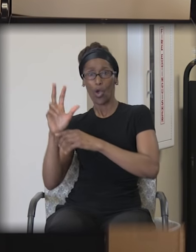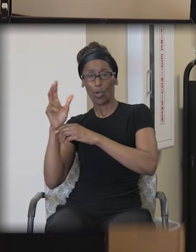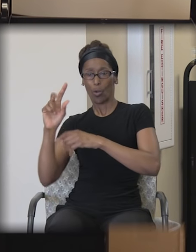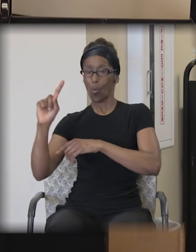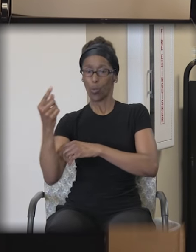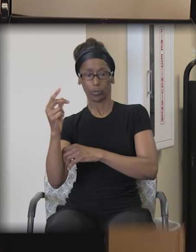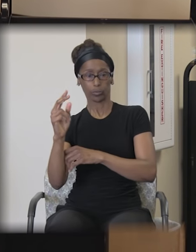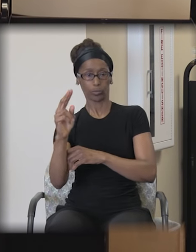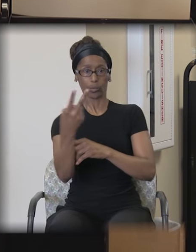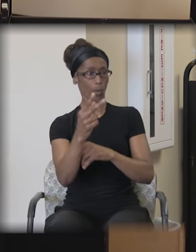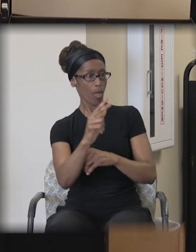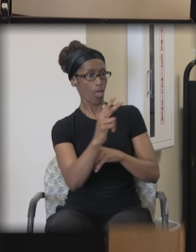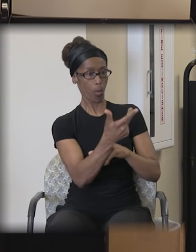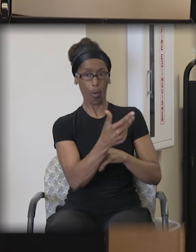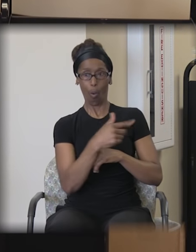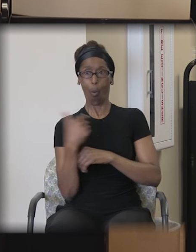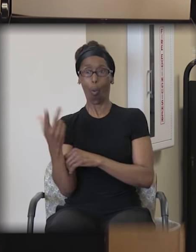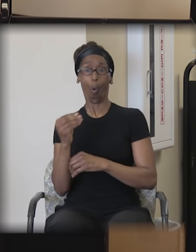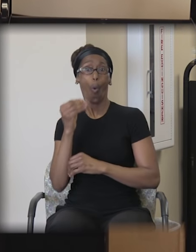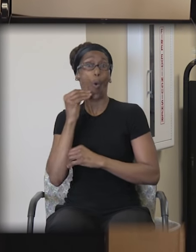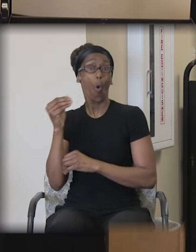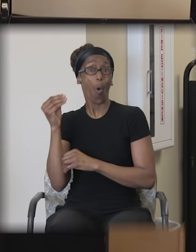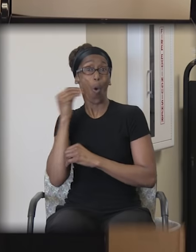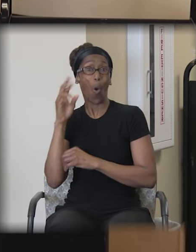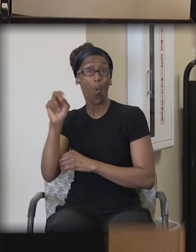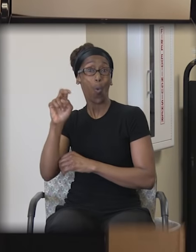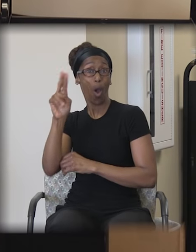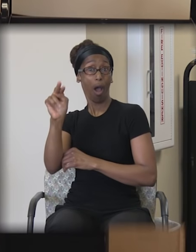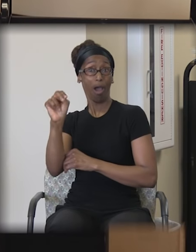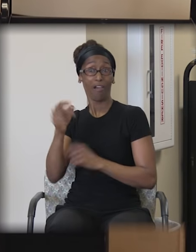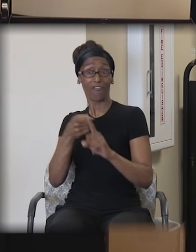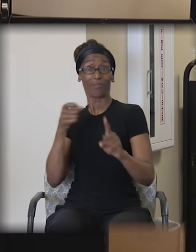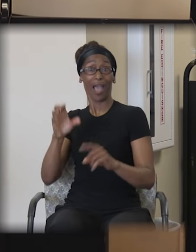out at the plate in one game from the outfield.